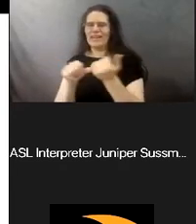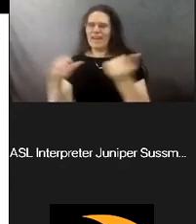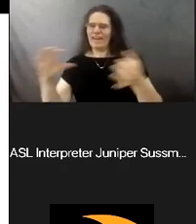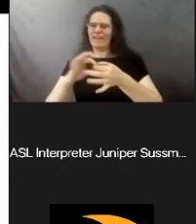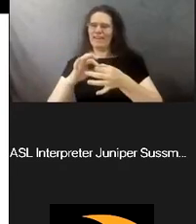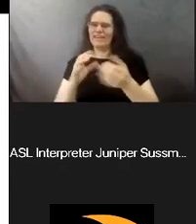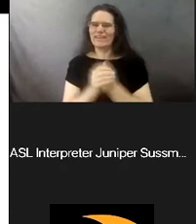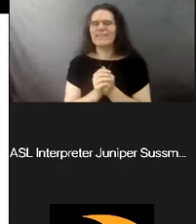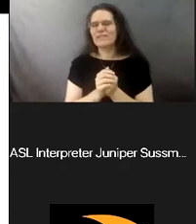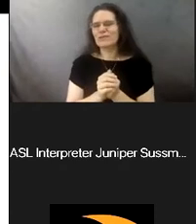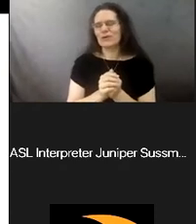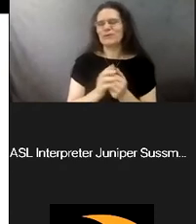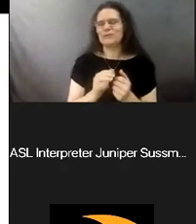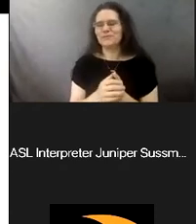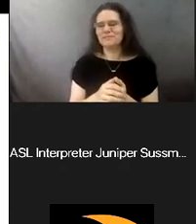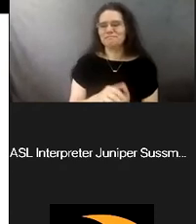that.